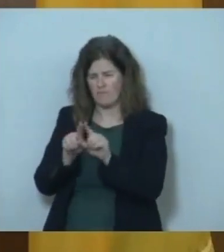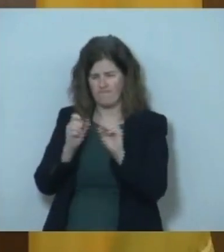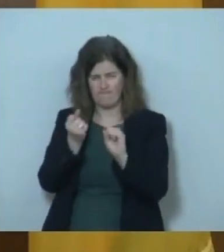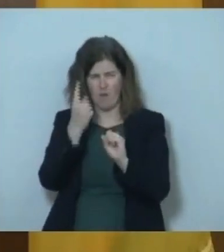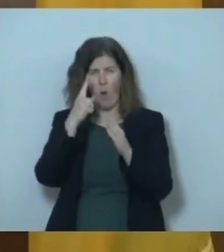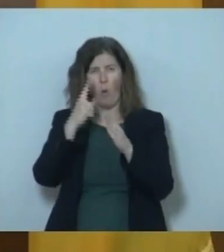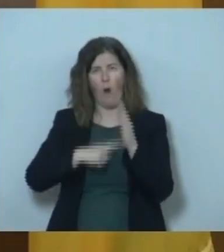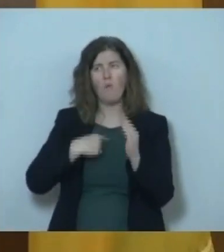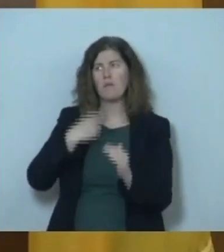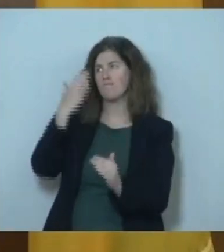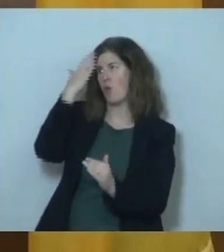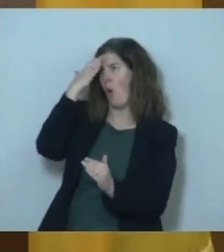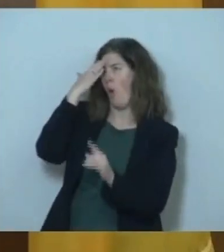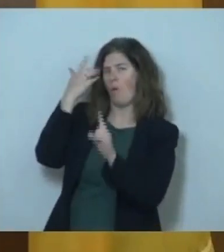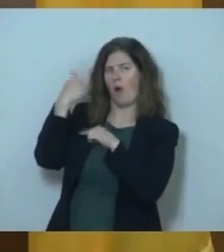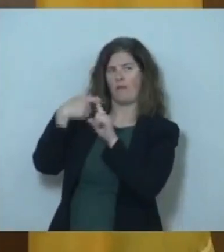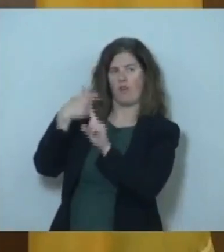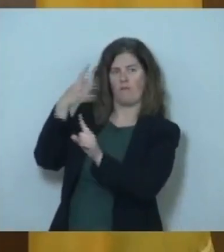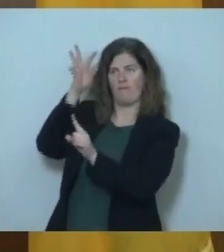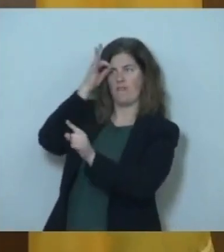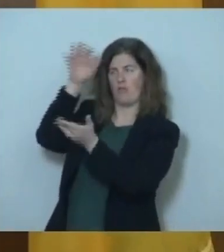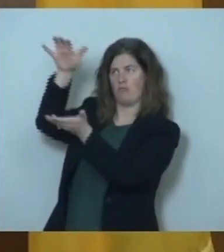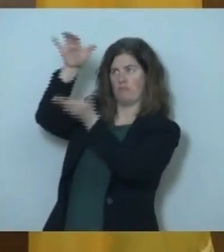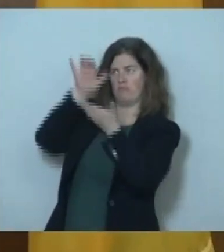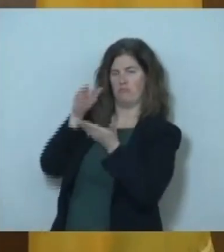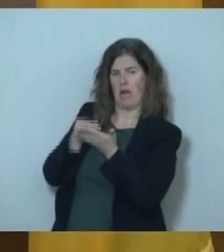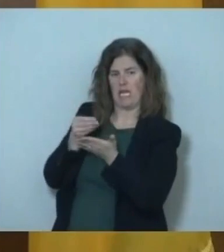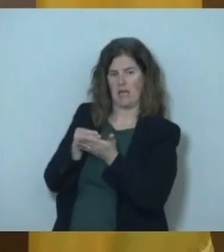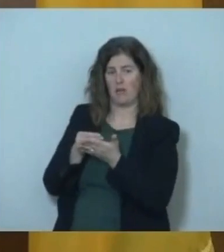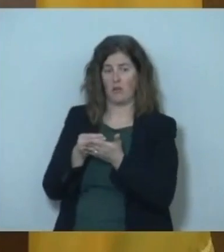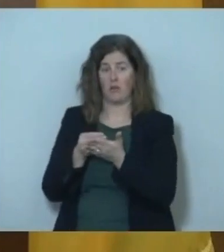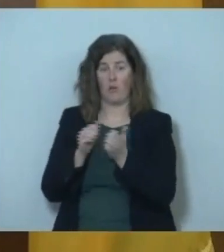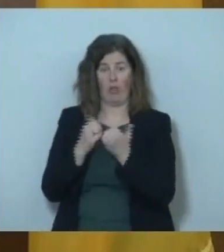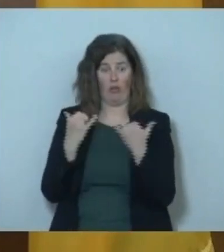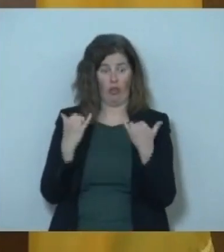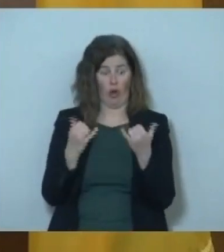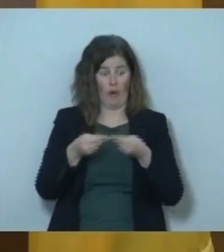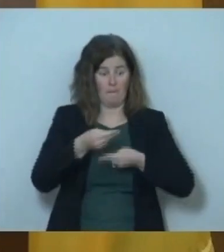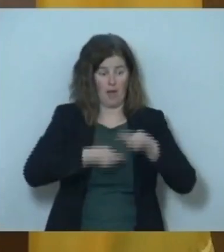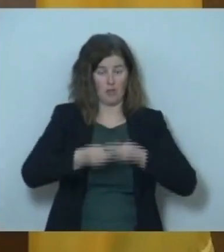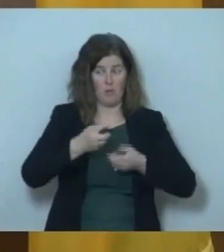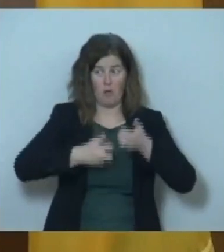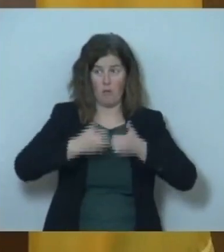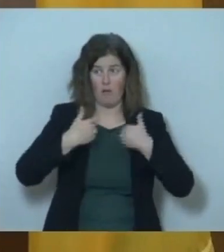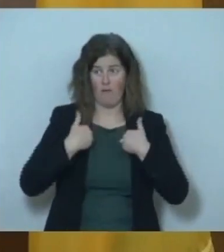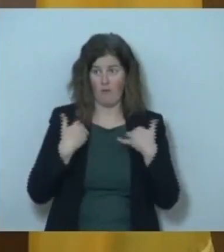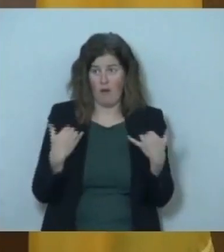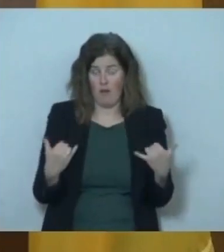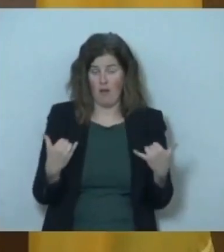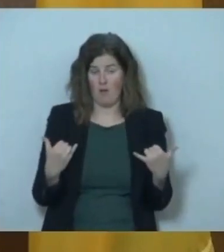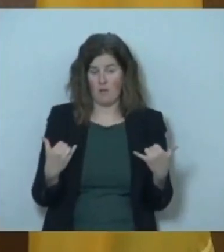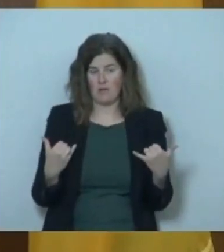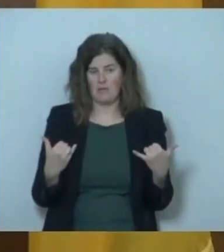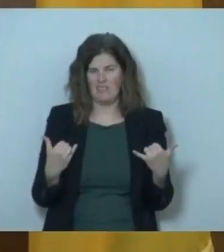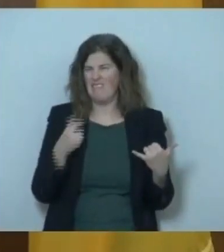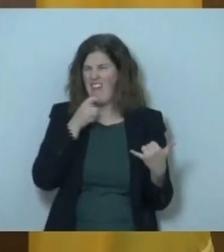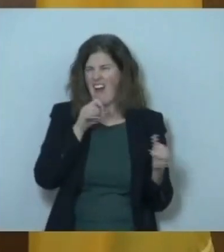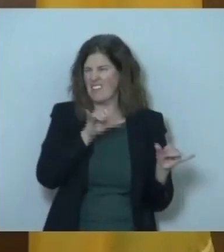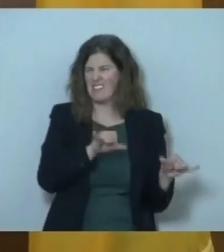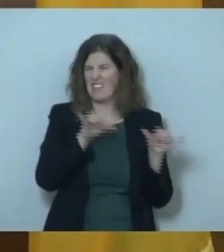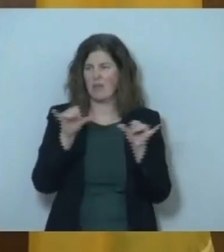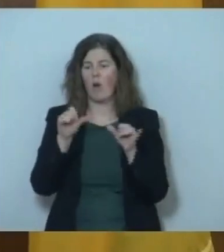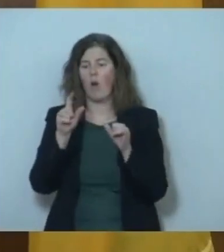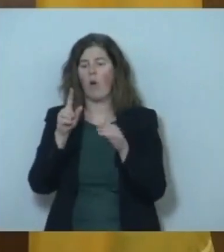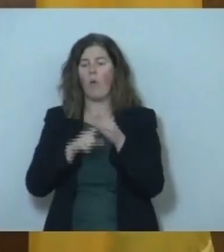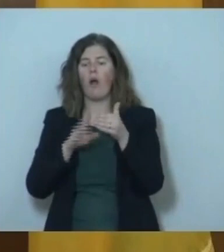the federal government. Because dealing with the current budget problem is not the same as dealing with